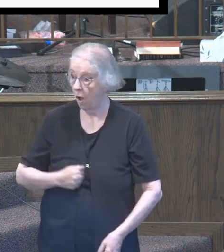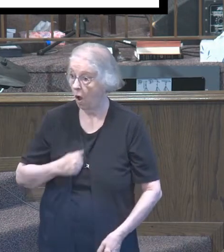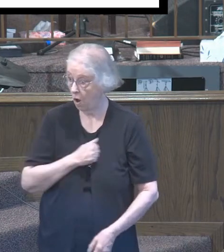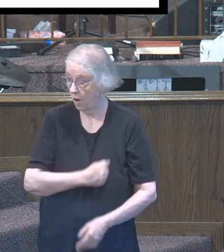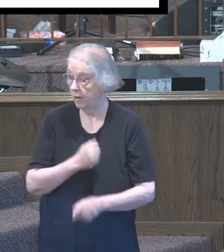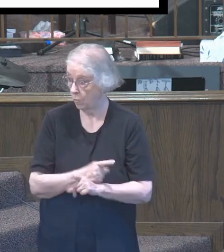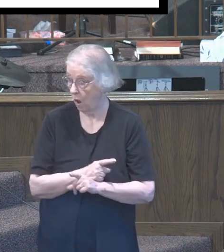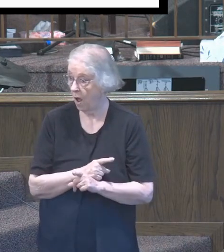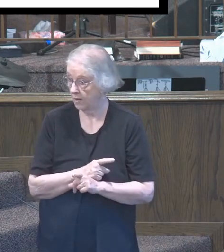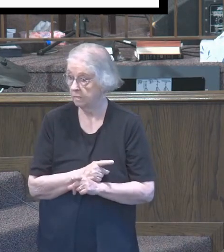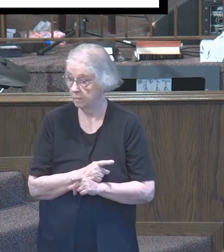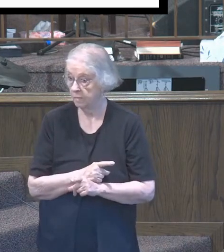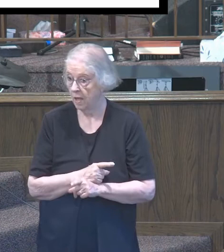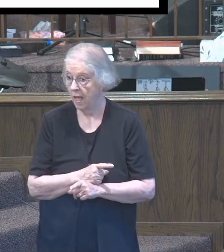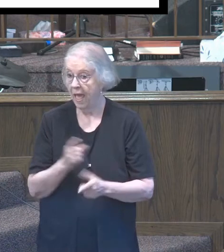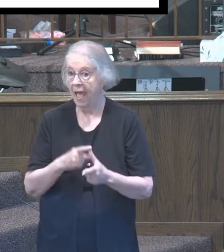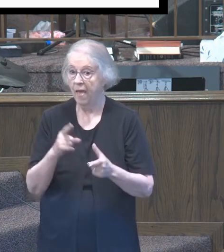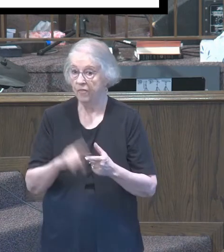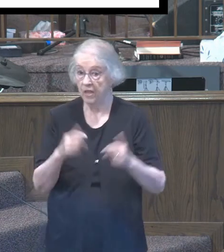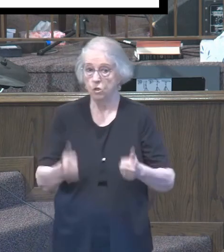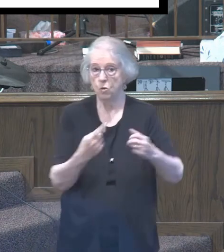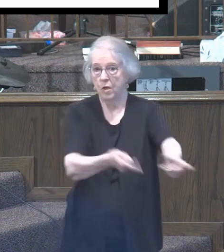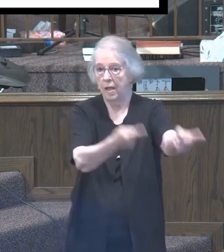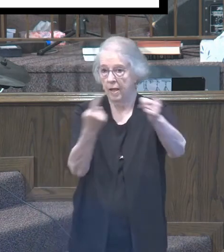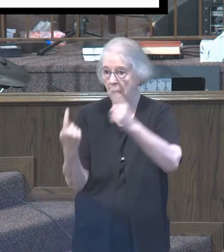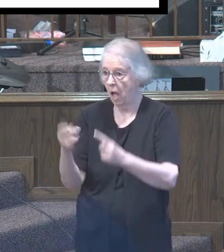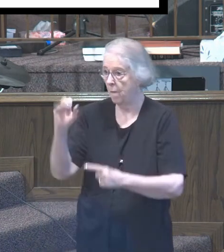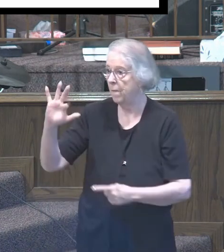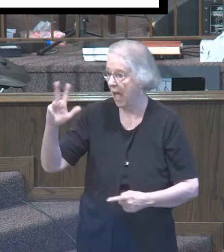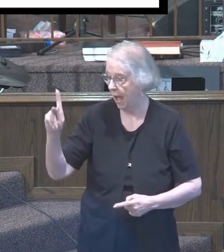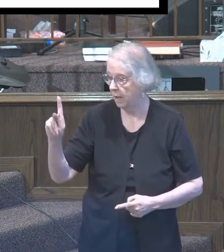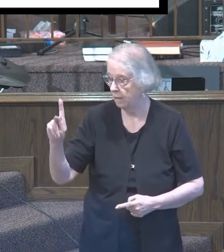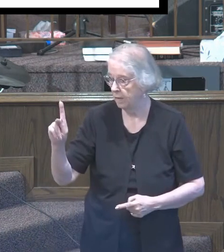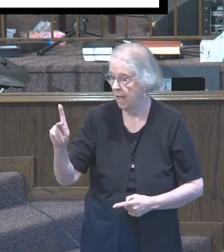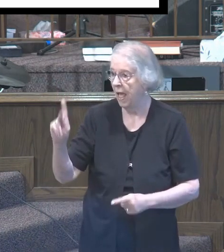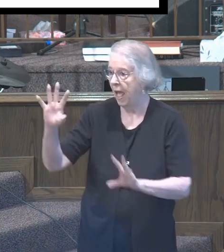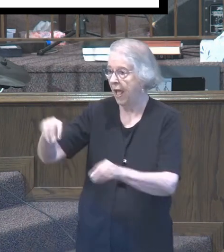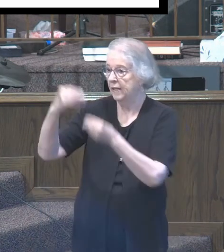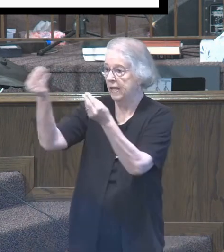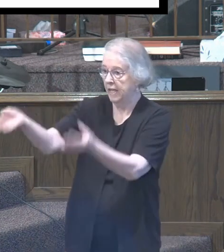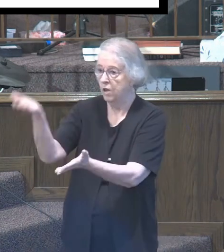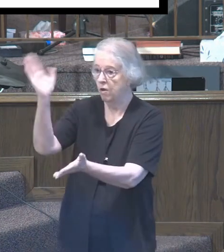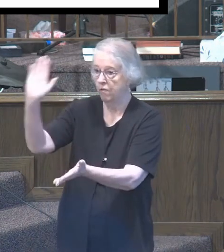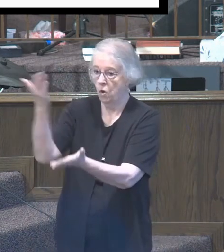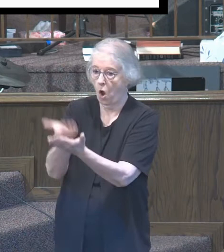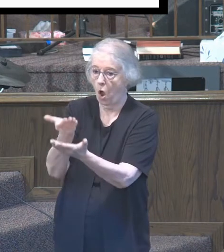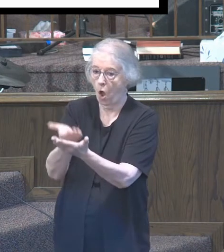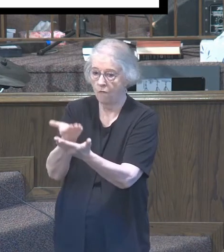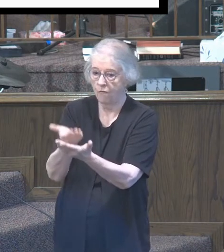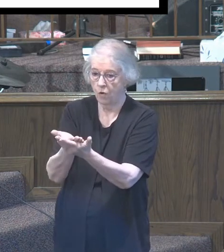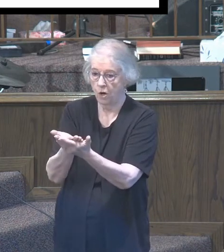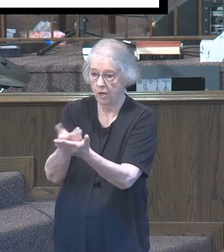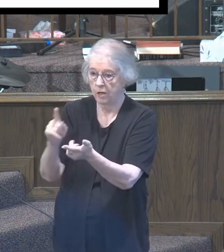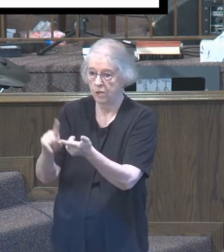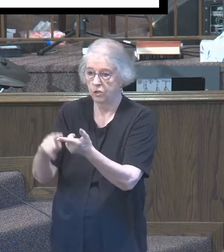After all, if you leave the first move to him, knowing his track record, you're likely to end up in court,